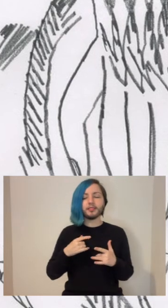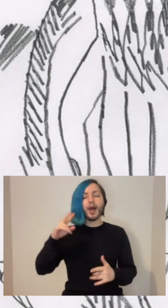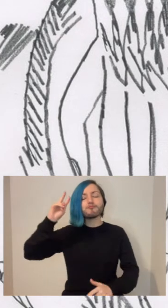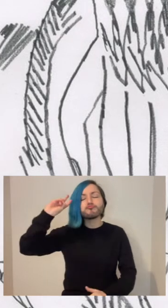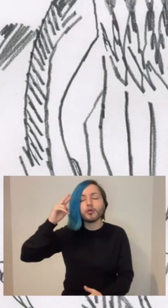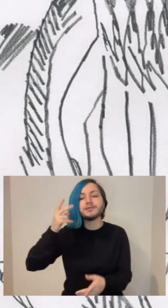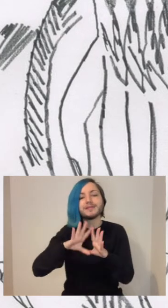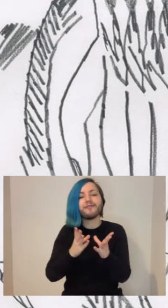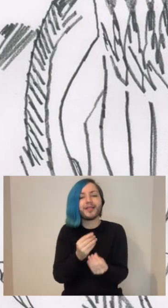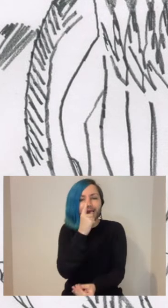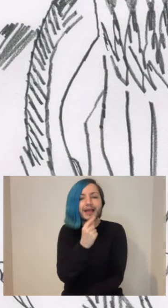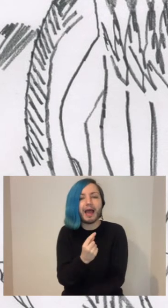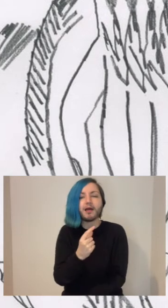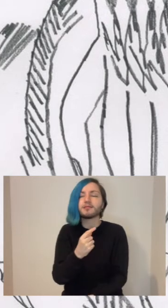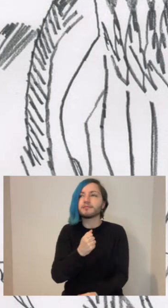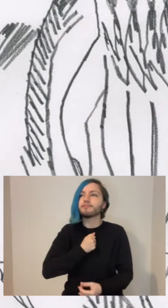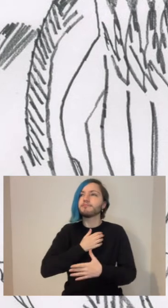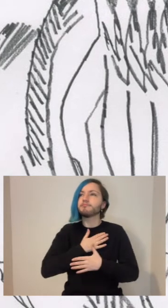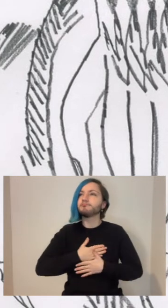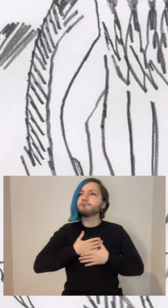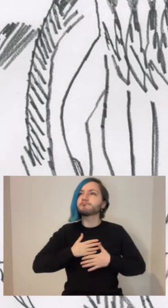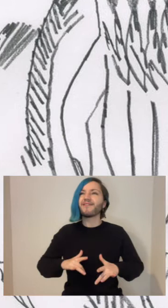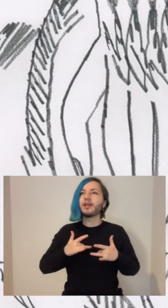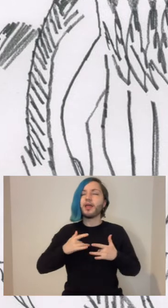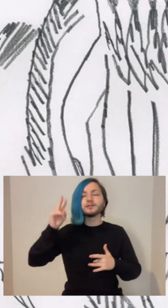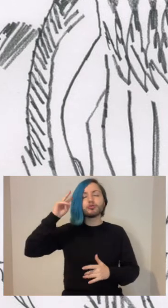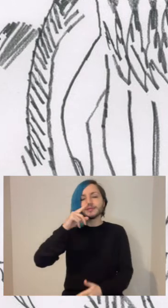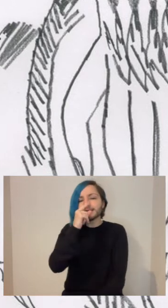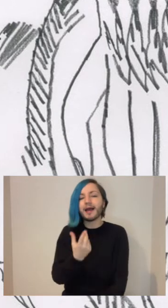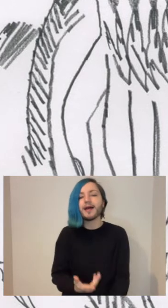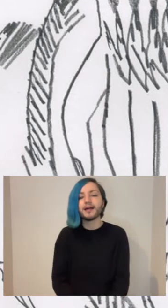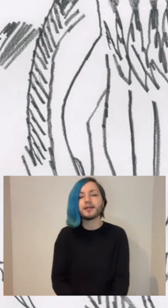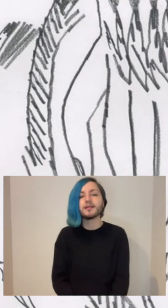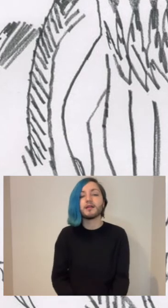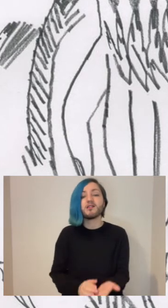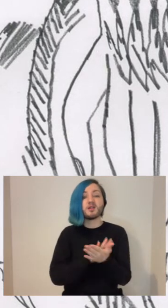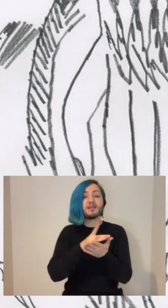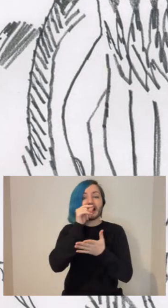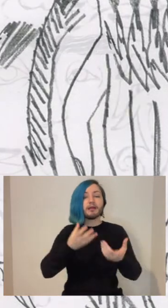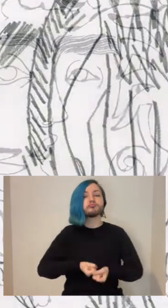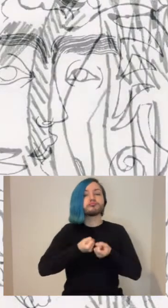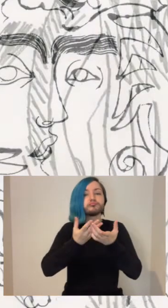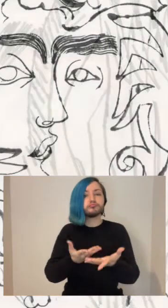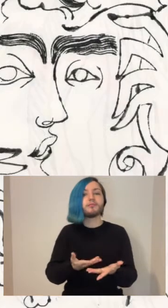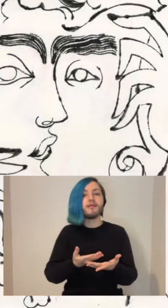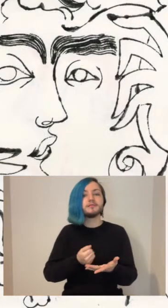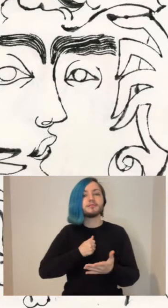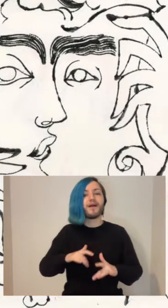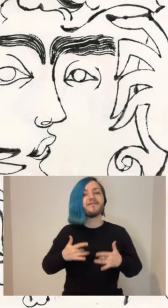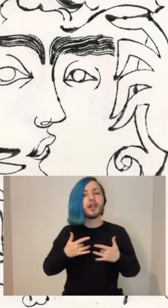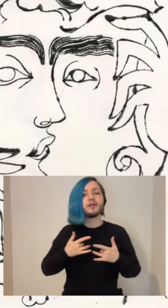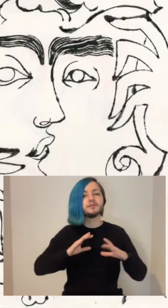process what's going on and how I feel. And it's my way to communicate